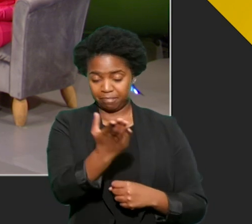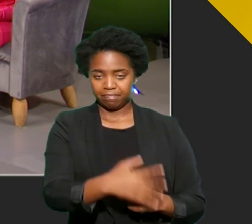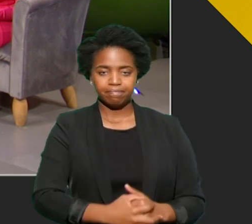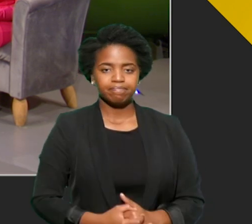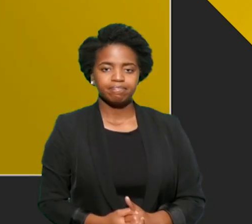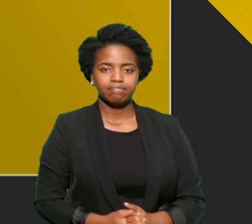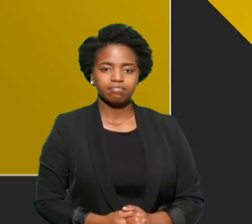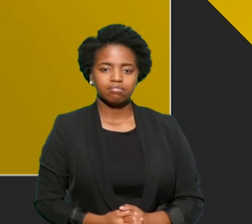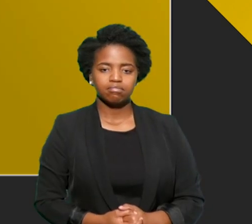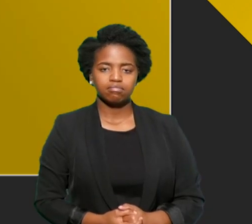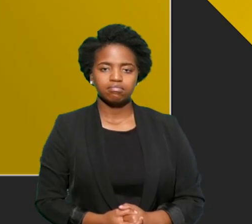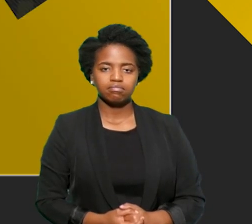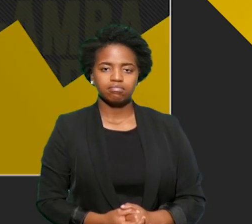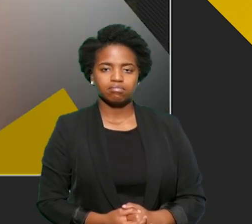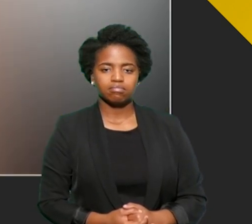say.